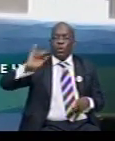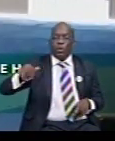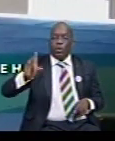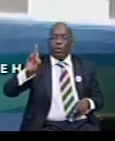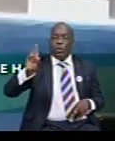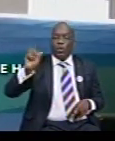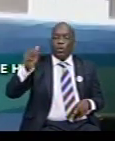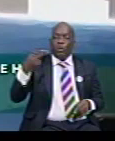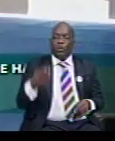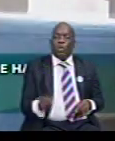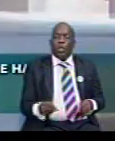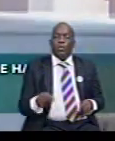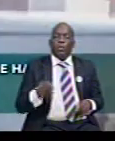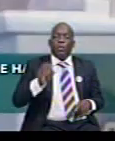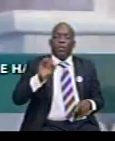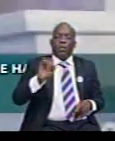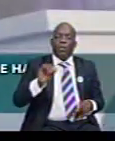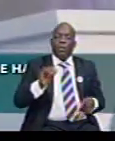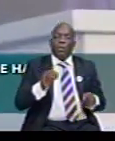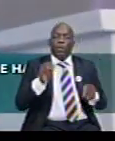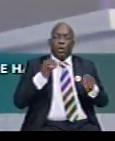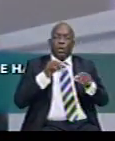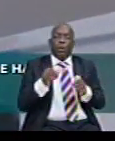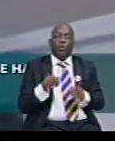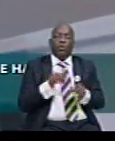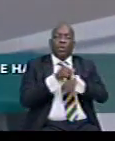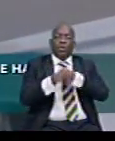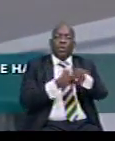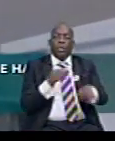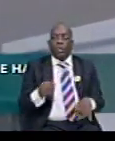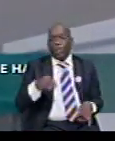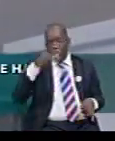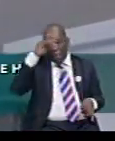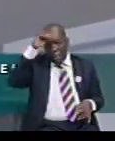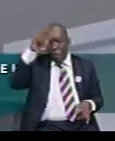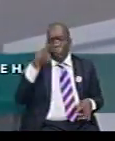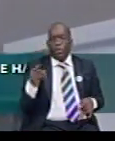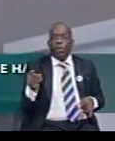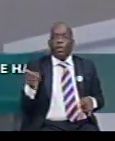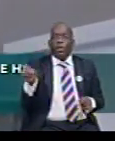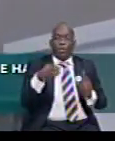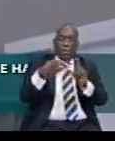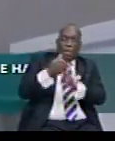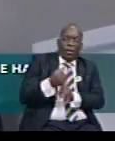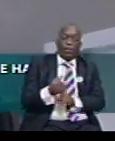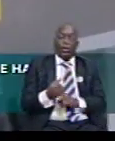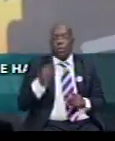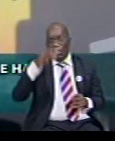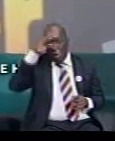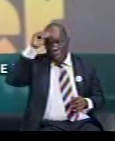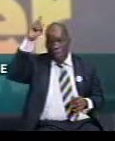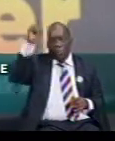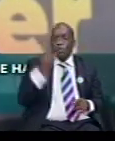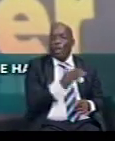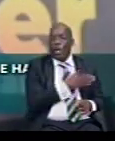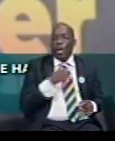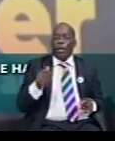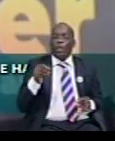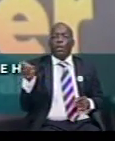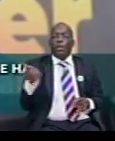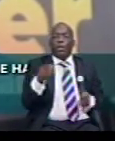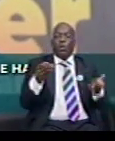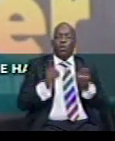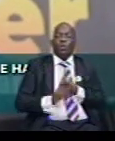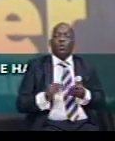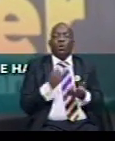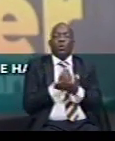they caught him, they arrested him, and they were now going to crucify him. And Peter, by his side,